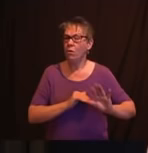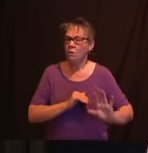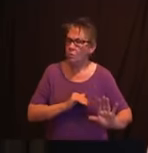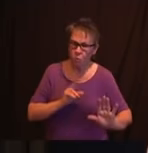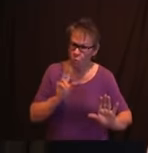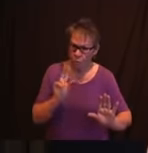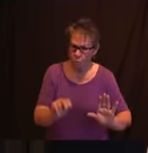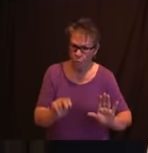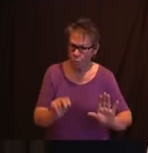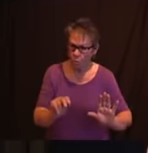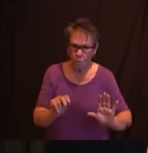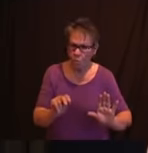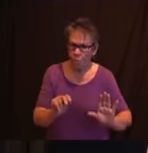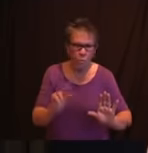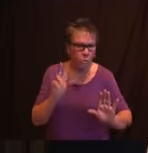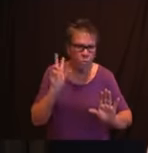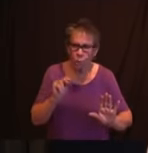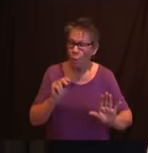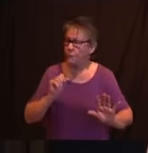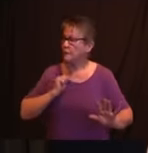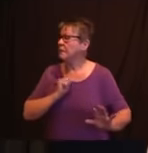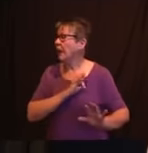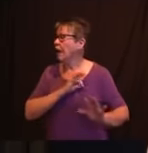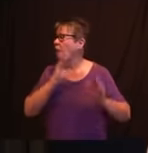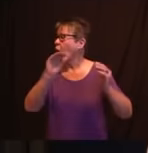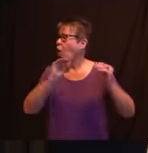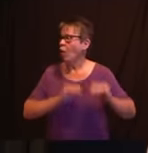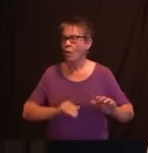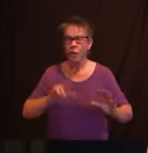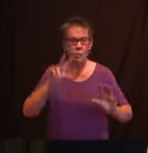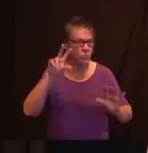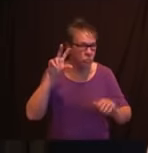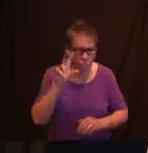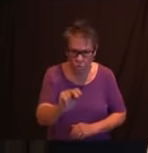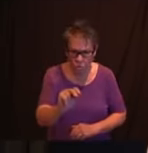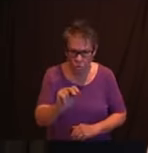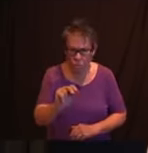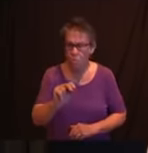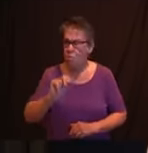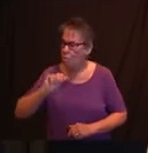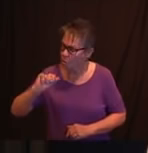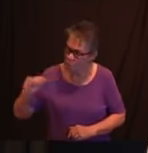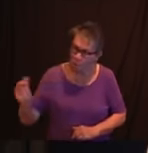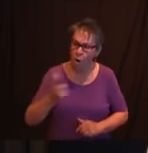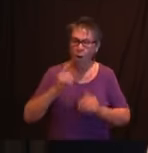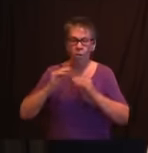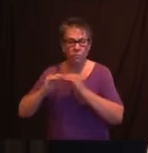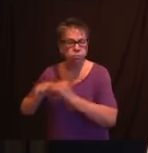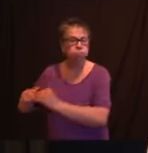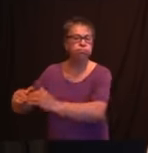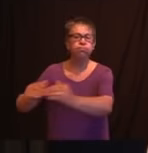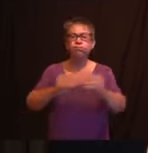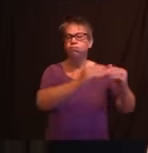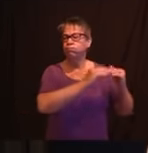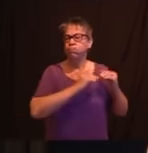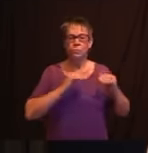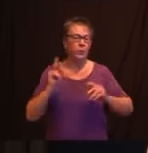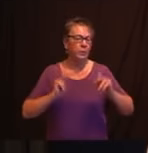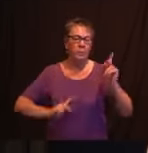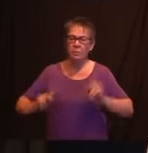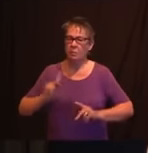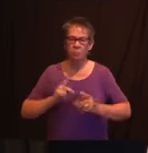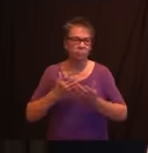residents and to protect those who deliver it. The recommendations laid out in this report include regulatory and